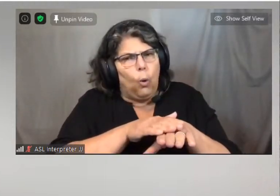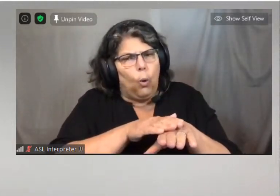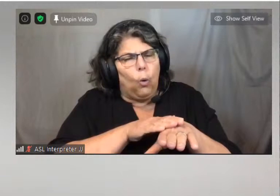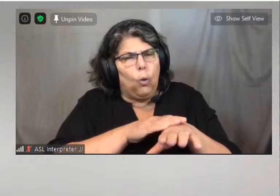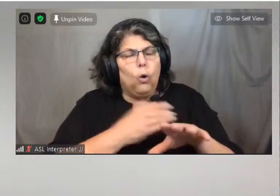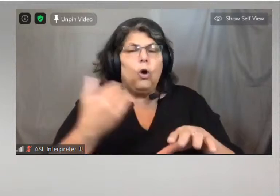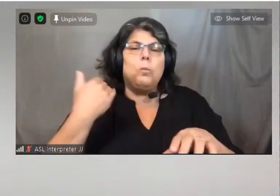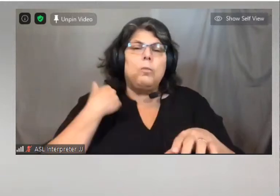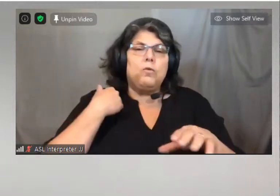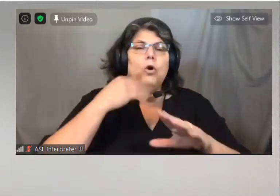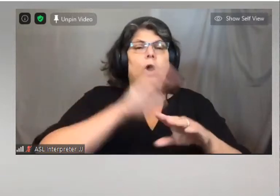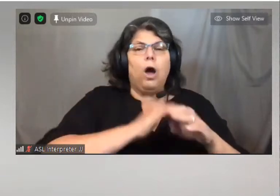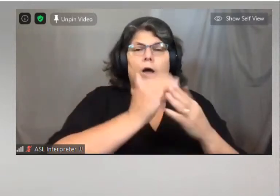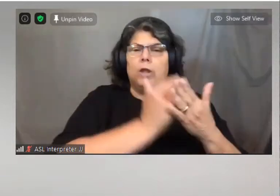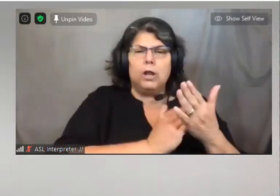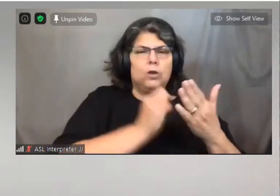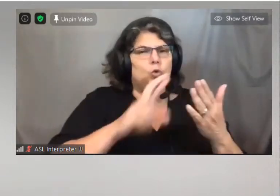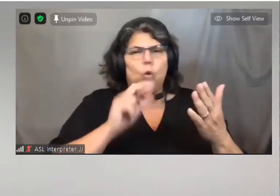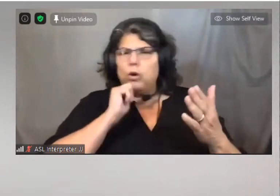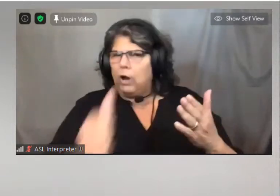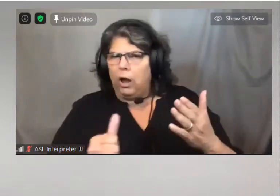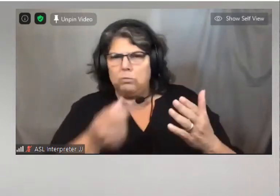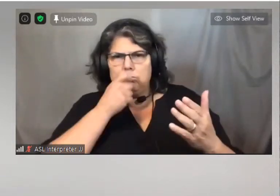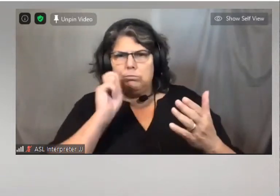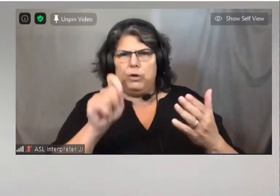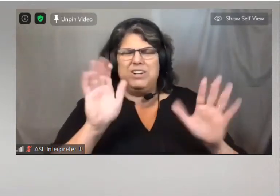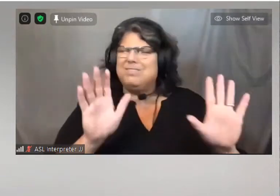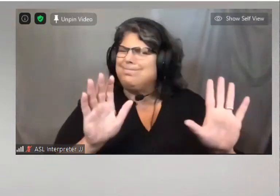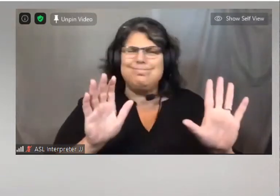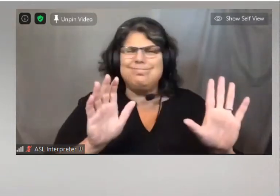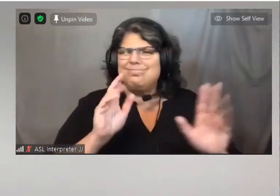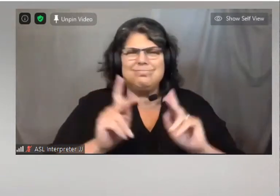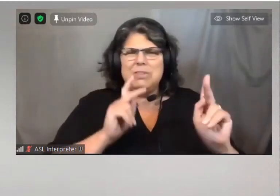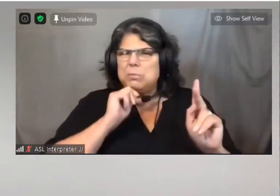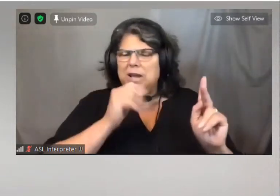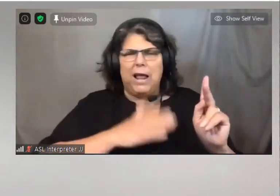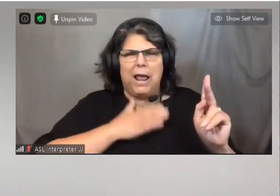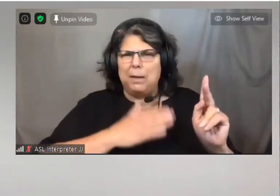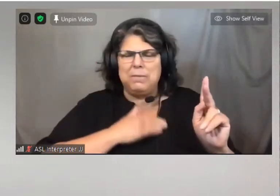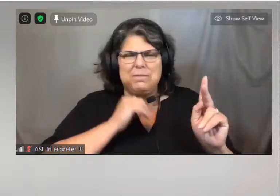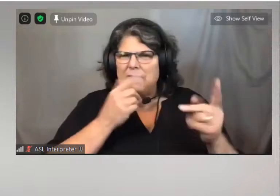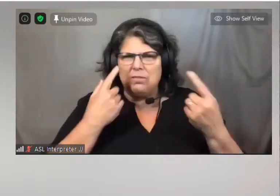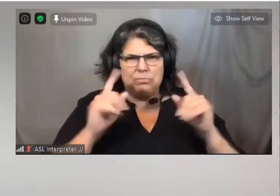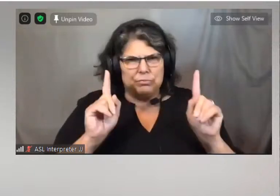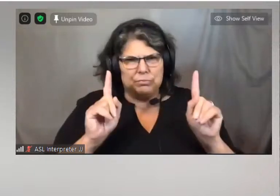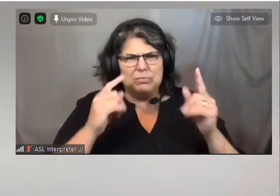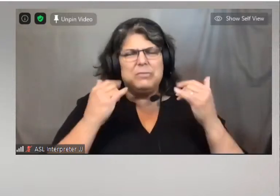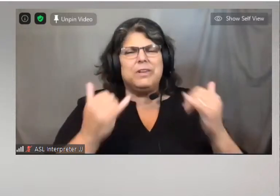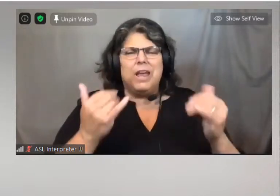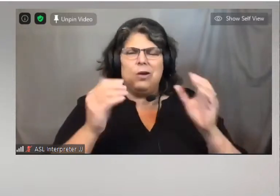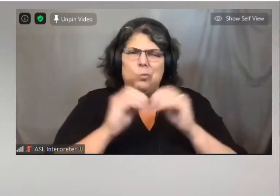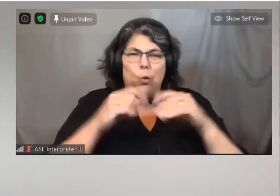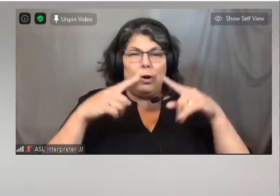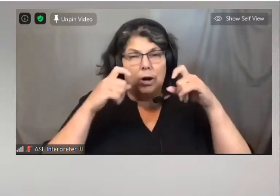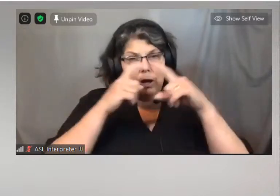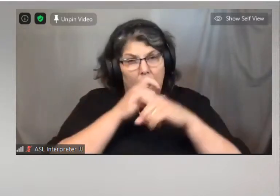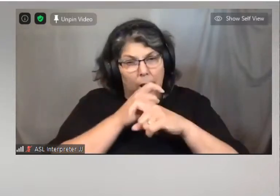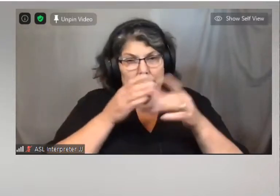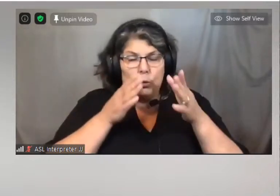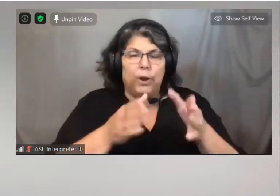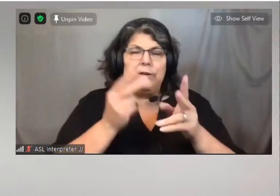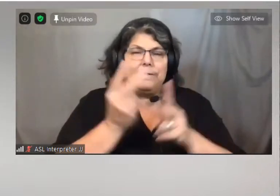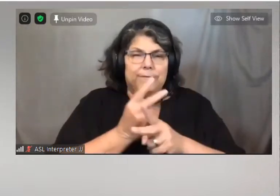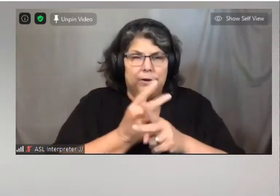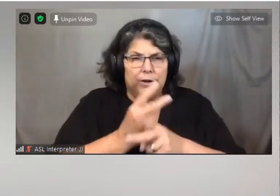list or you're not on the list, that didn't work so well either. So now we have a much more complex way to try and get back.